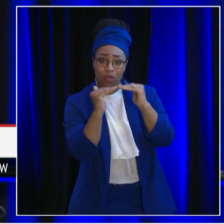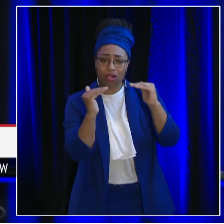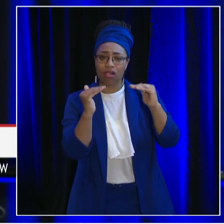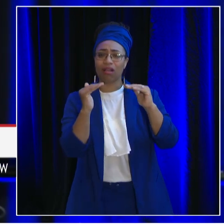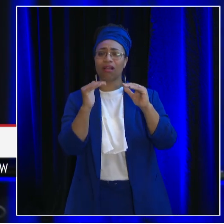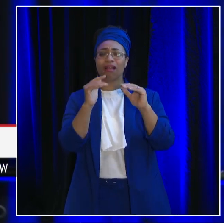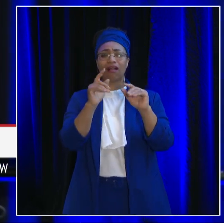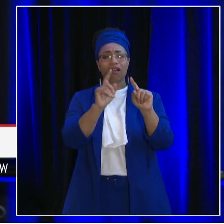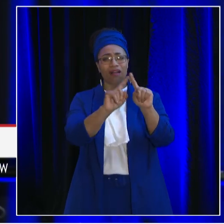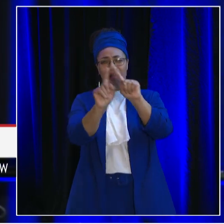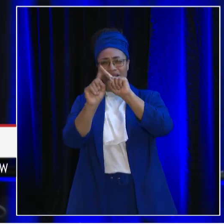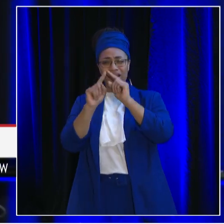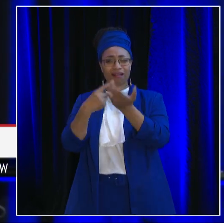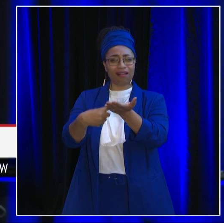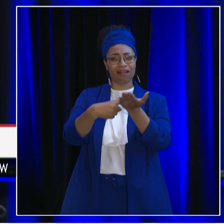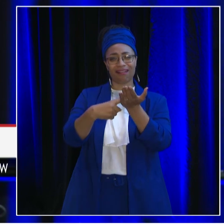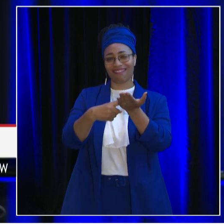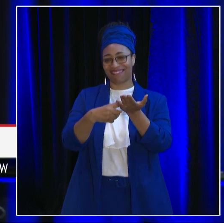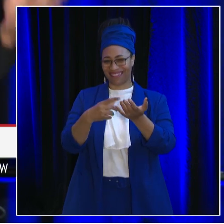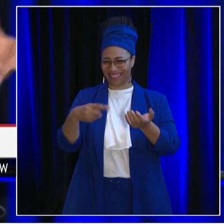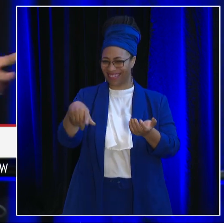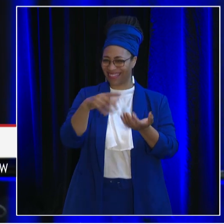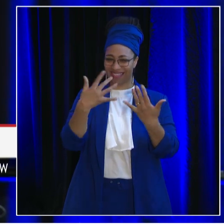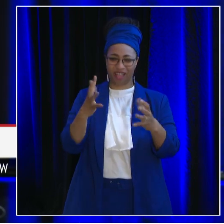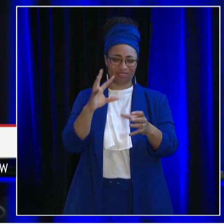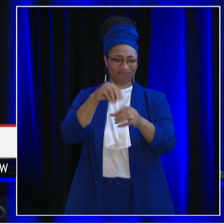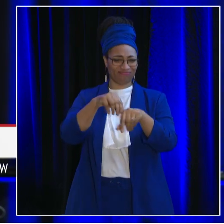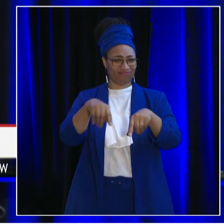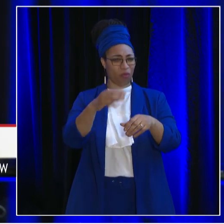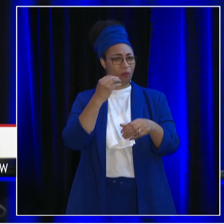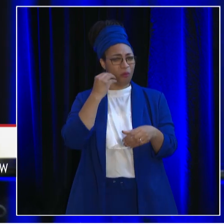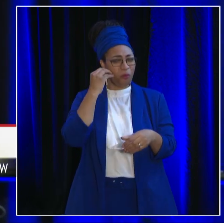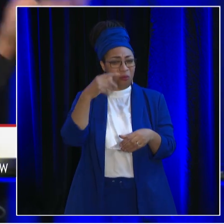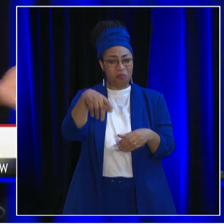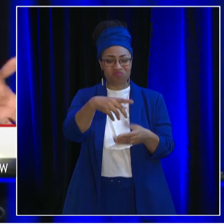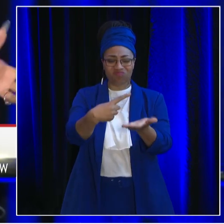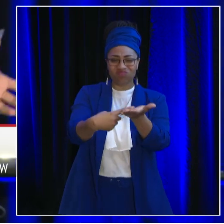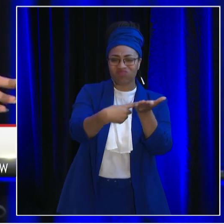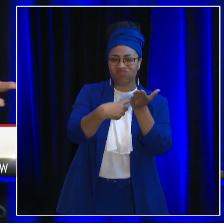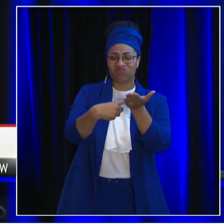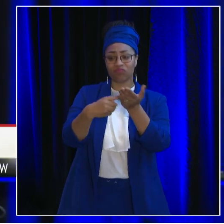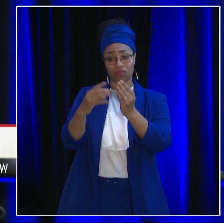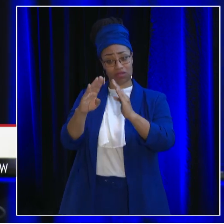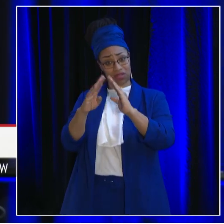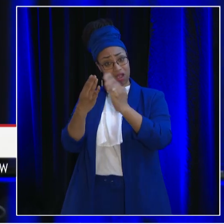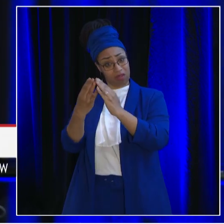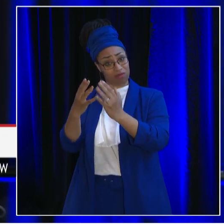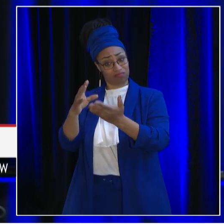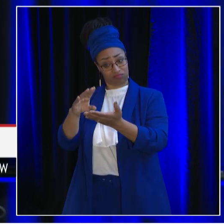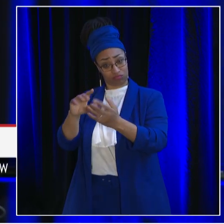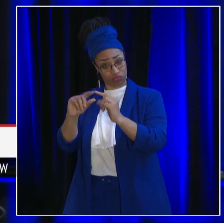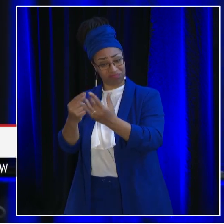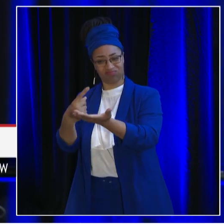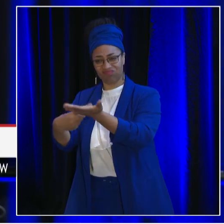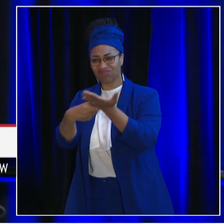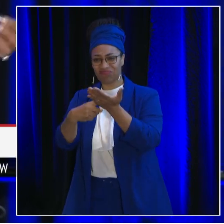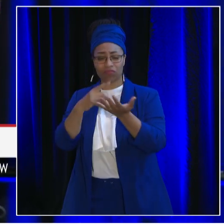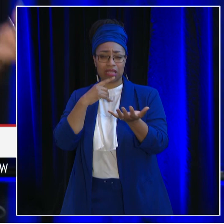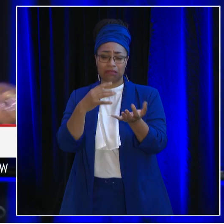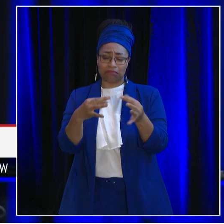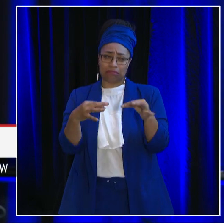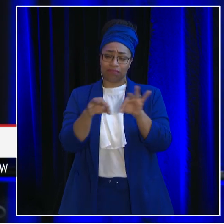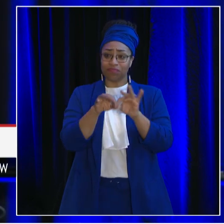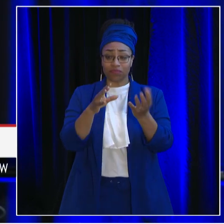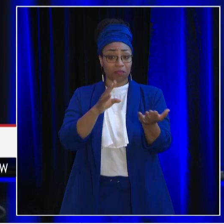you are having in your homes, in your community groups, sometimes in the boardrooms. And it is in